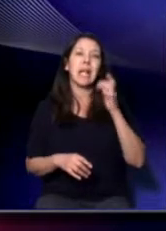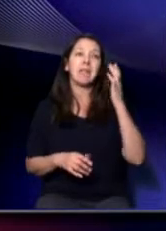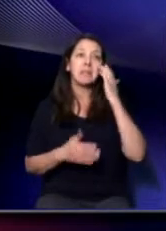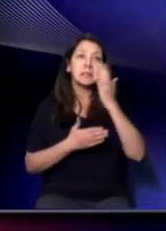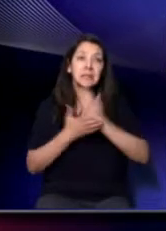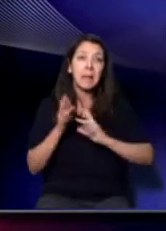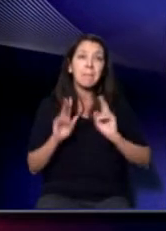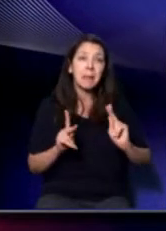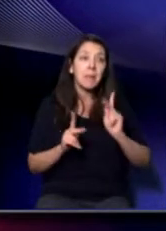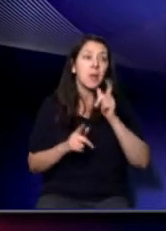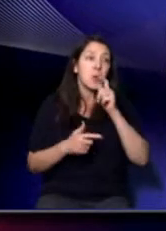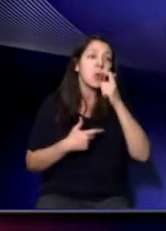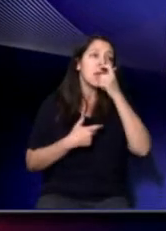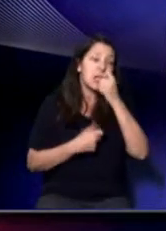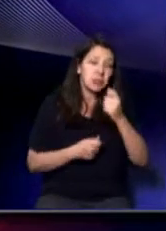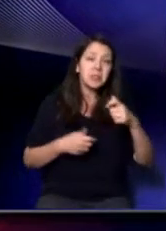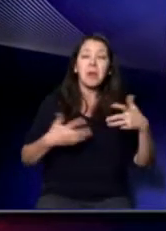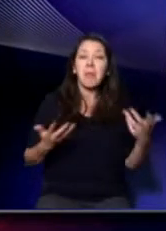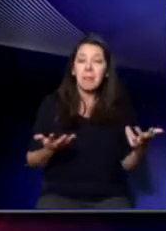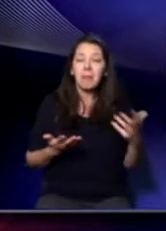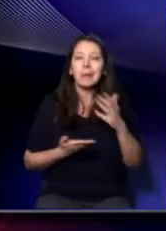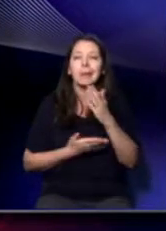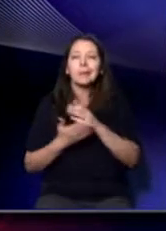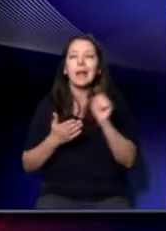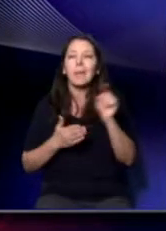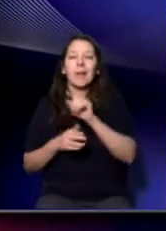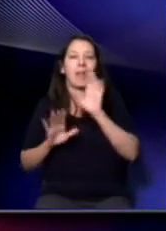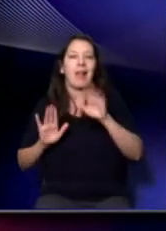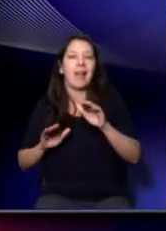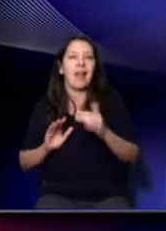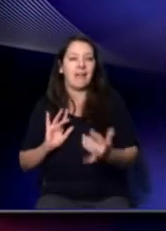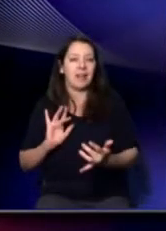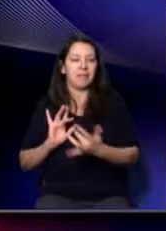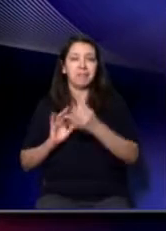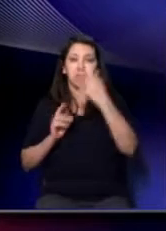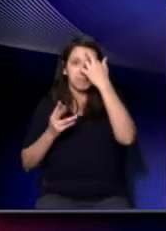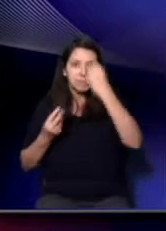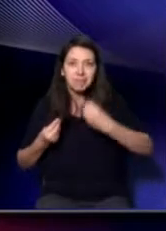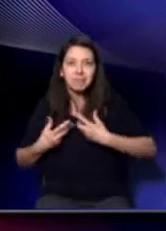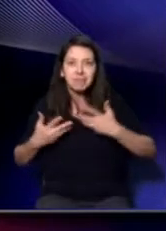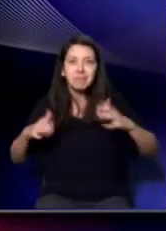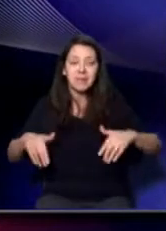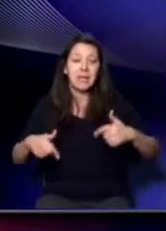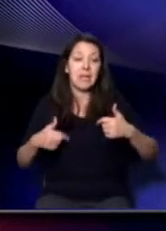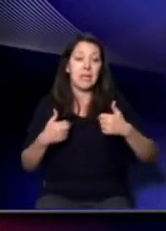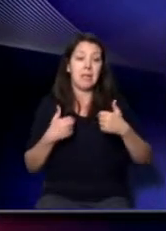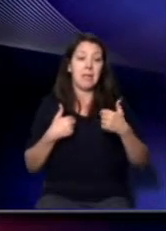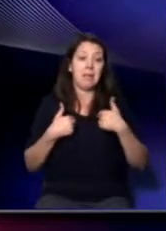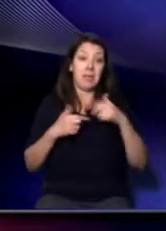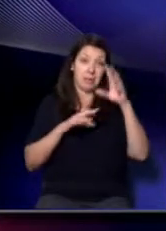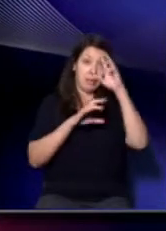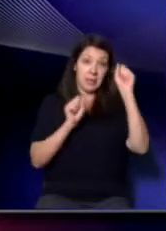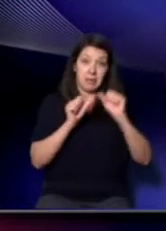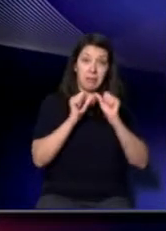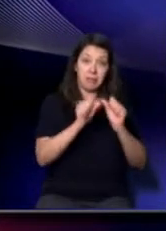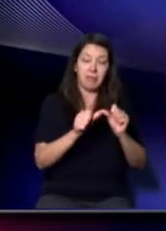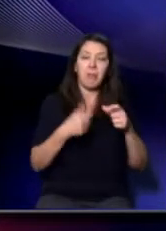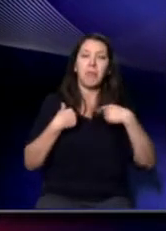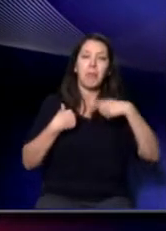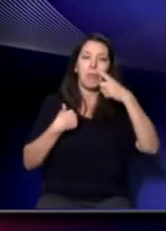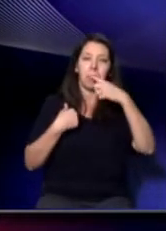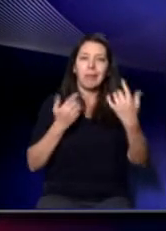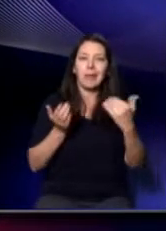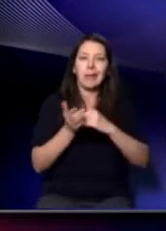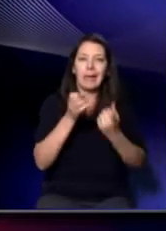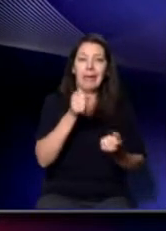point, nobody has expressed any interest. If I'm appointed again, I would serve as president of the board for next